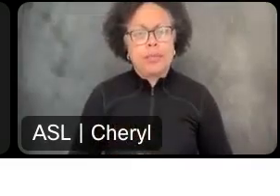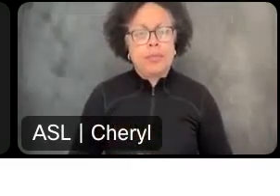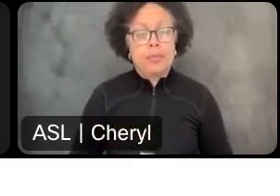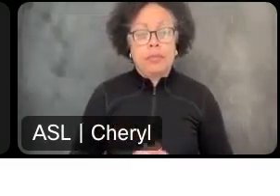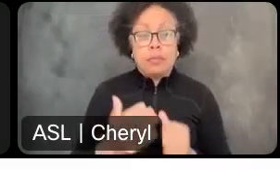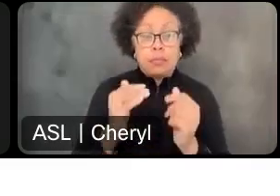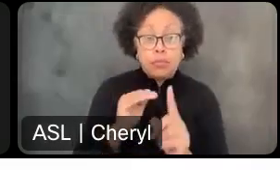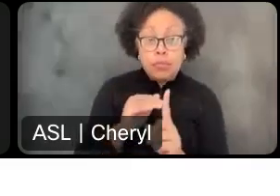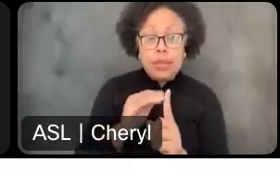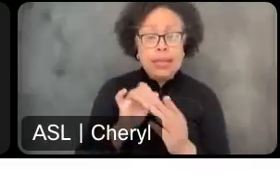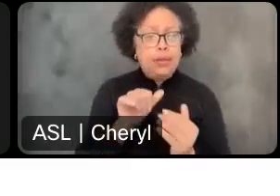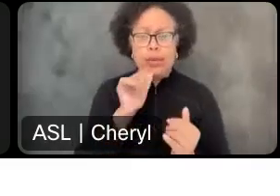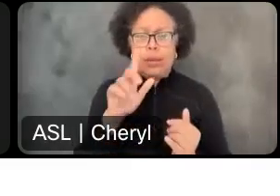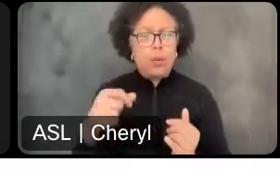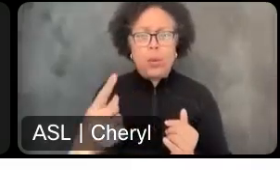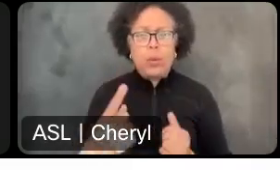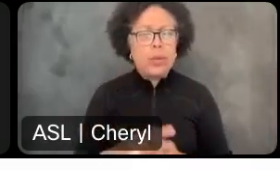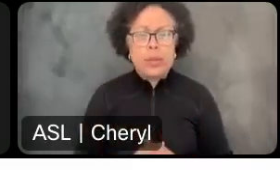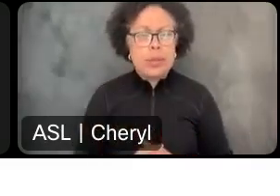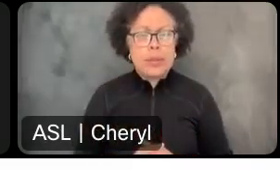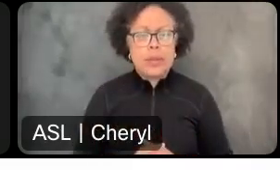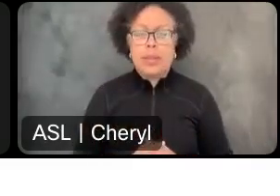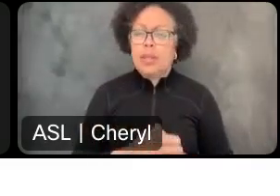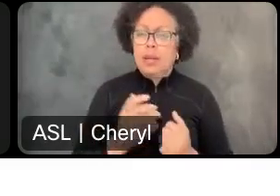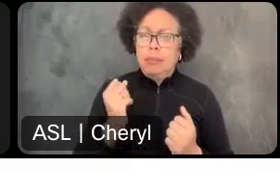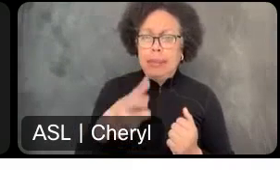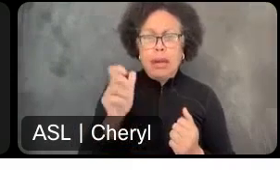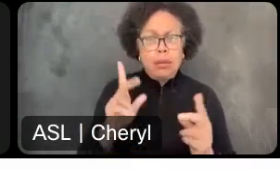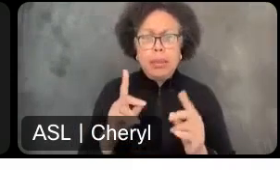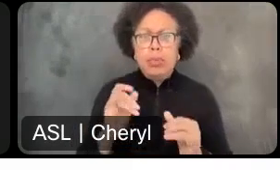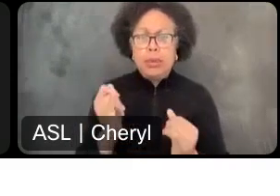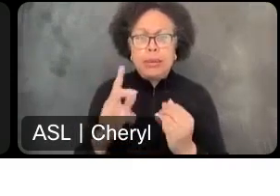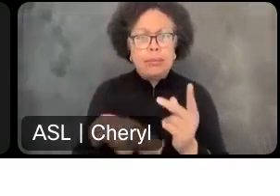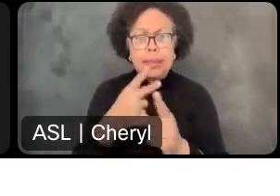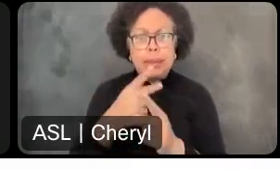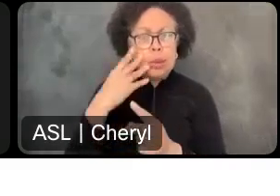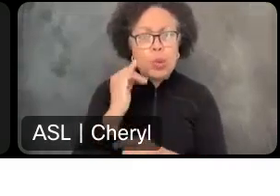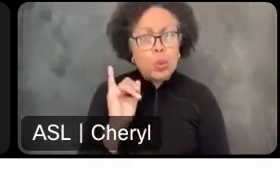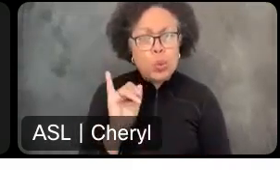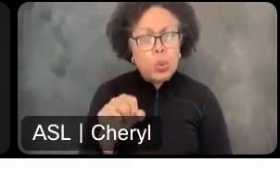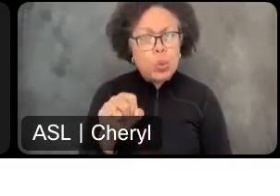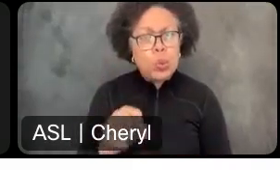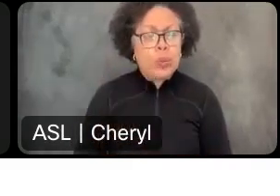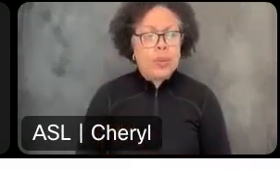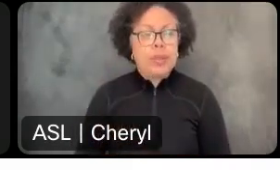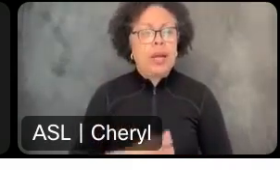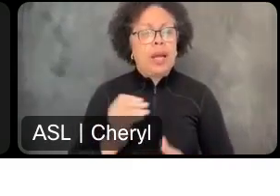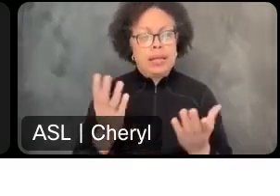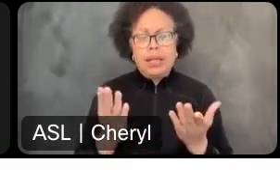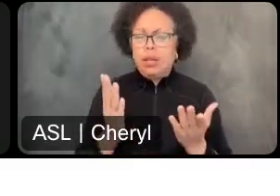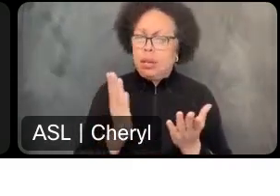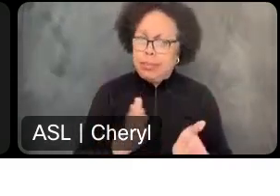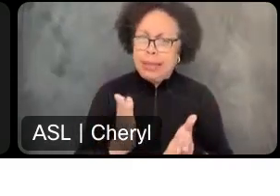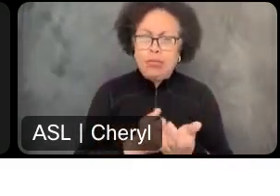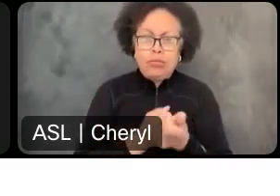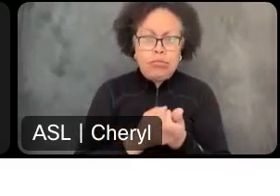Remind them that they are not alone, that many others share similar experiences, and that you intend to hold a safe space to